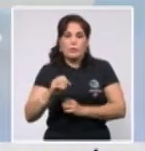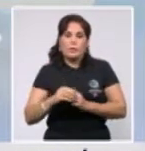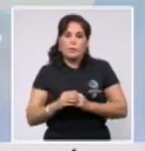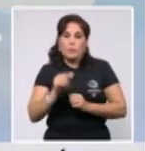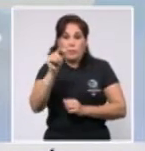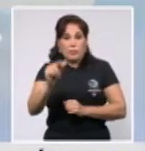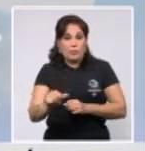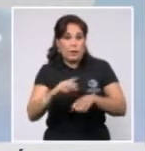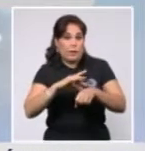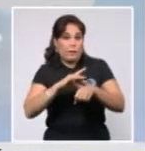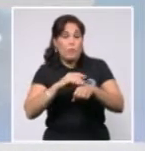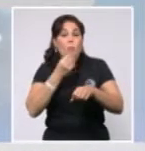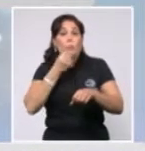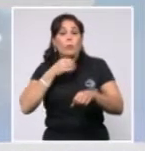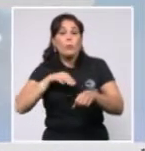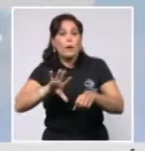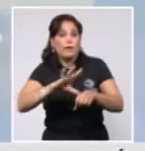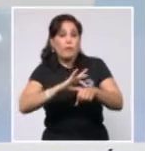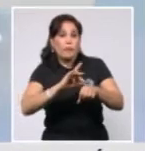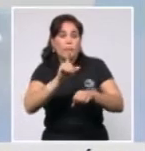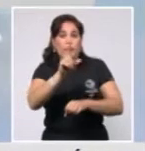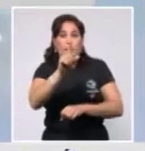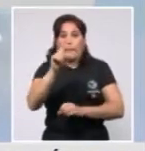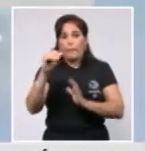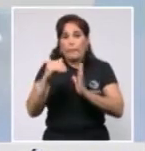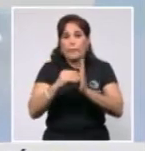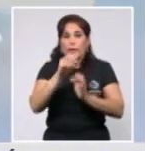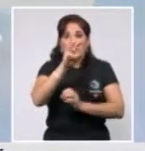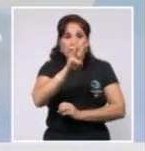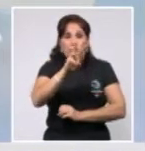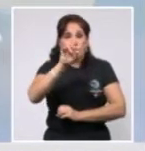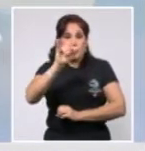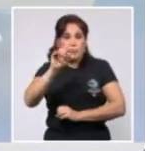6,940 are under observation. There are